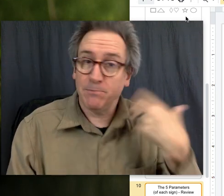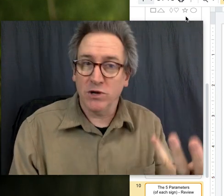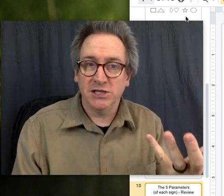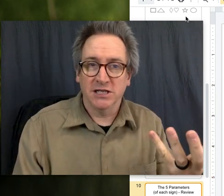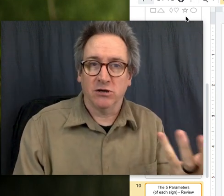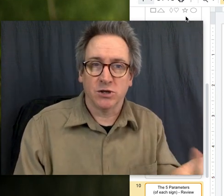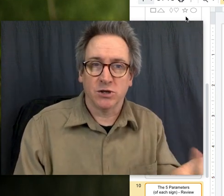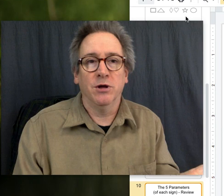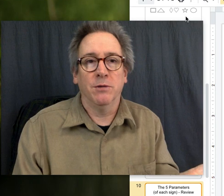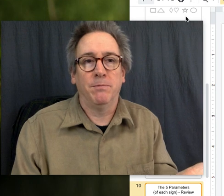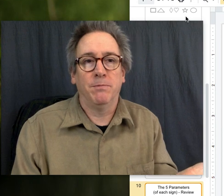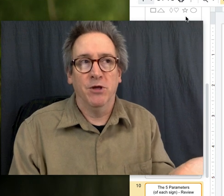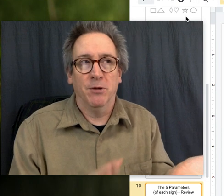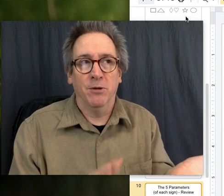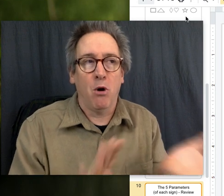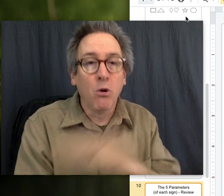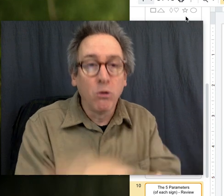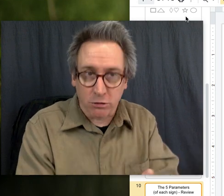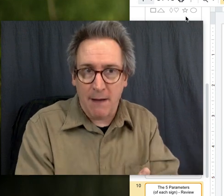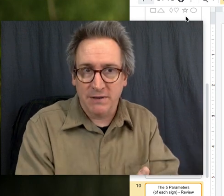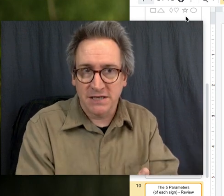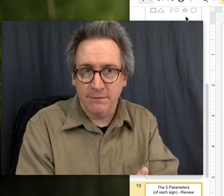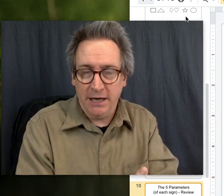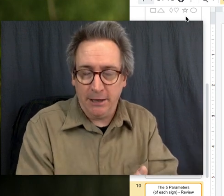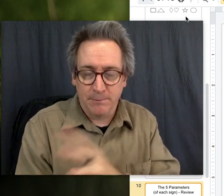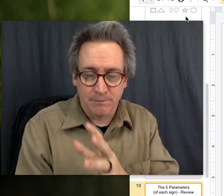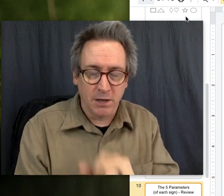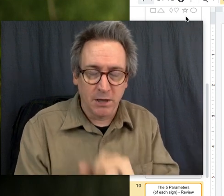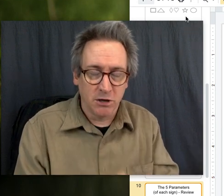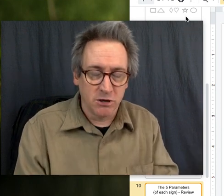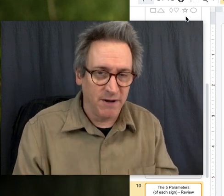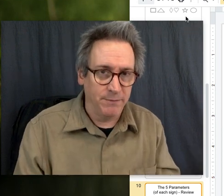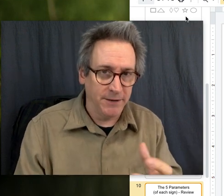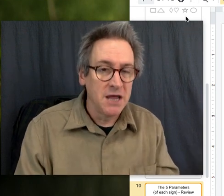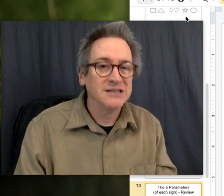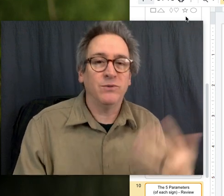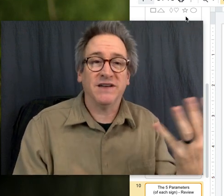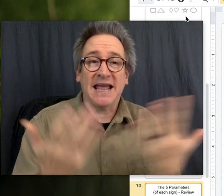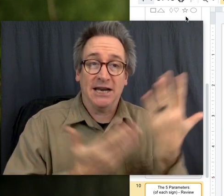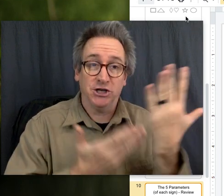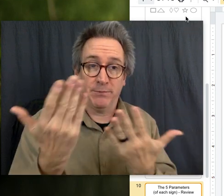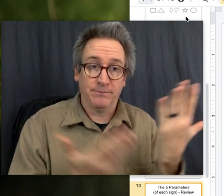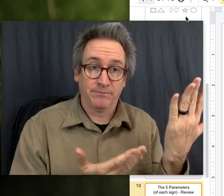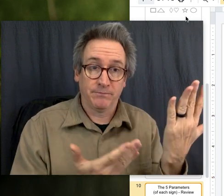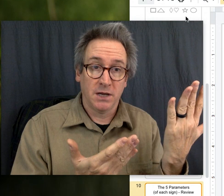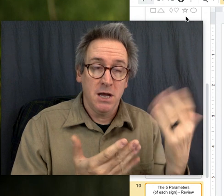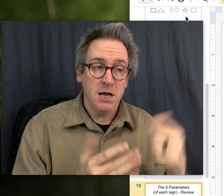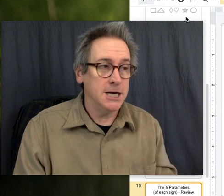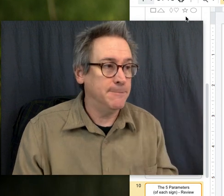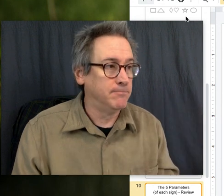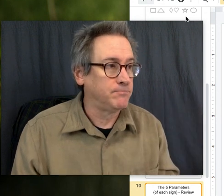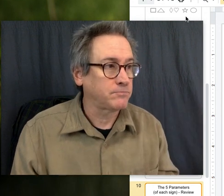At some points, it's also the polar opposite meaning, just by flipping it. So we get the hand shape.